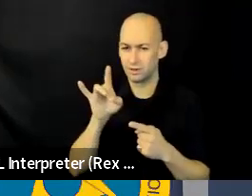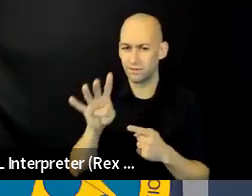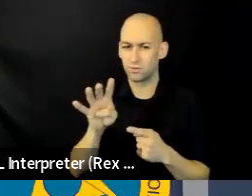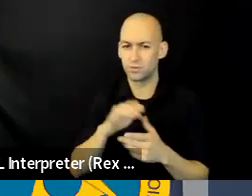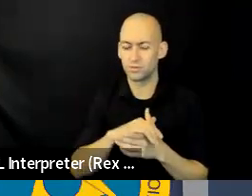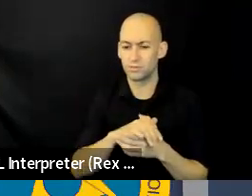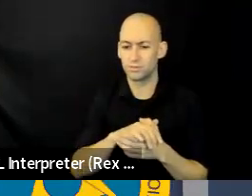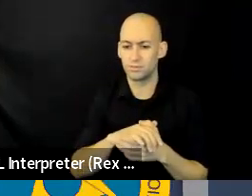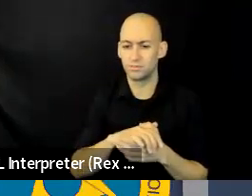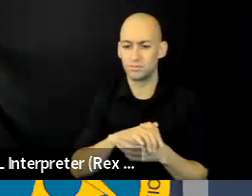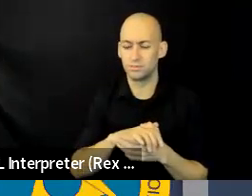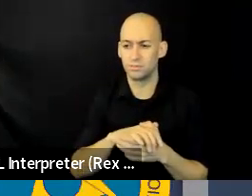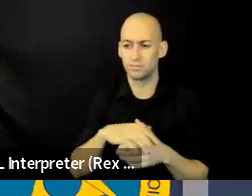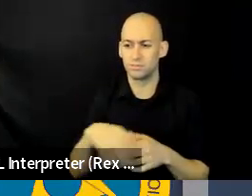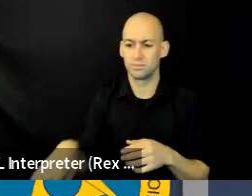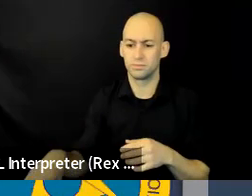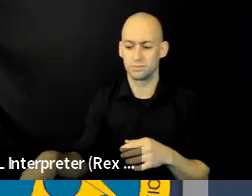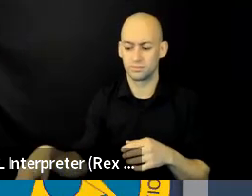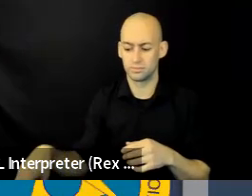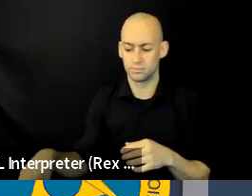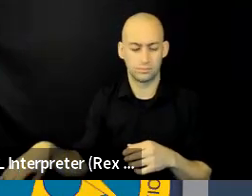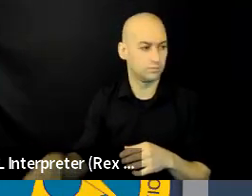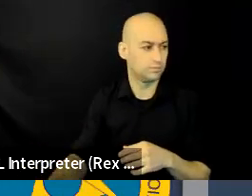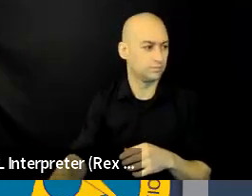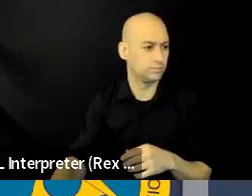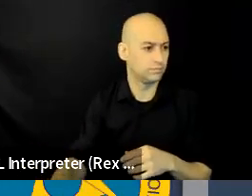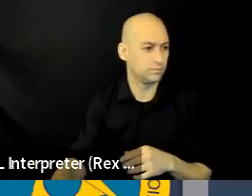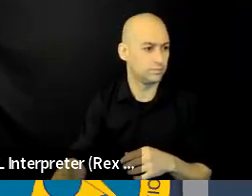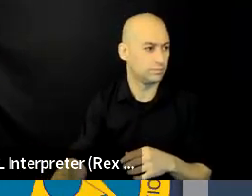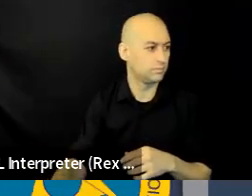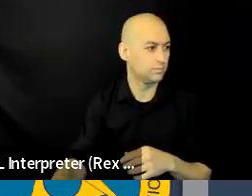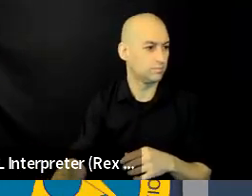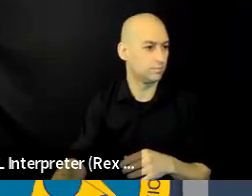and 85. I got ahead of myself.